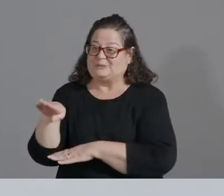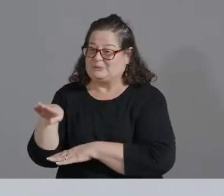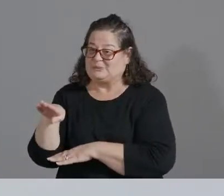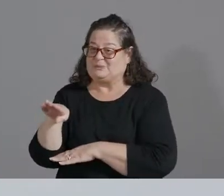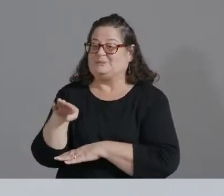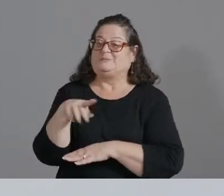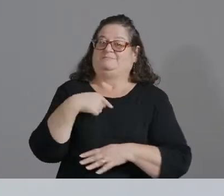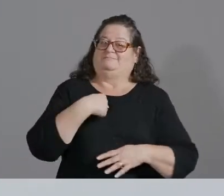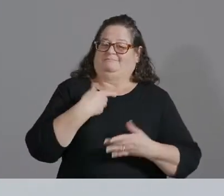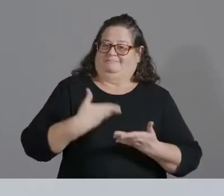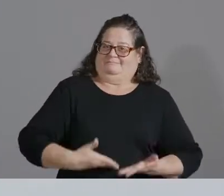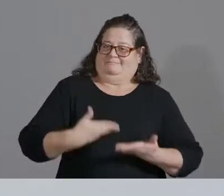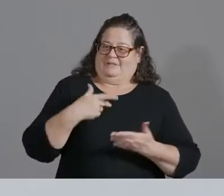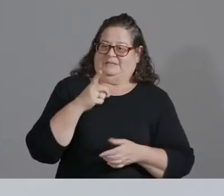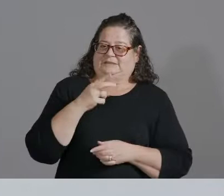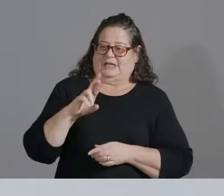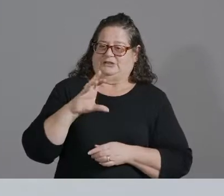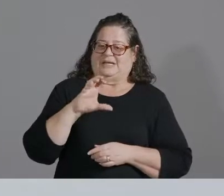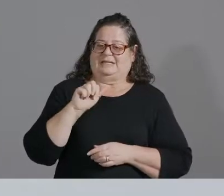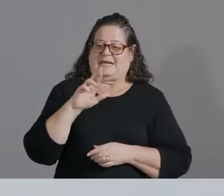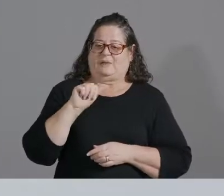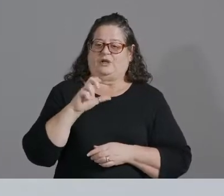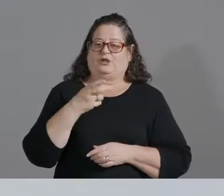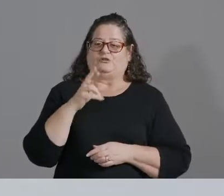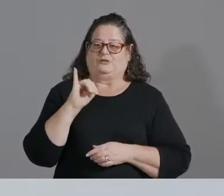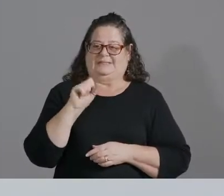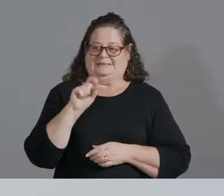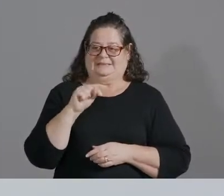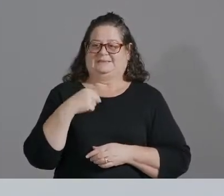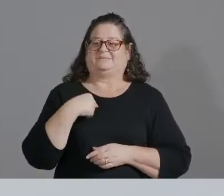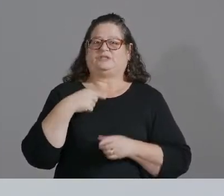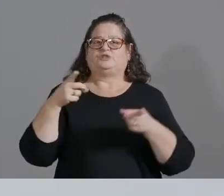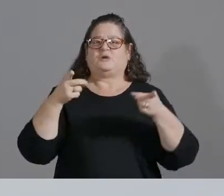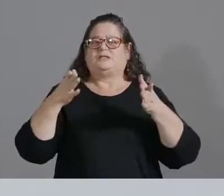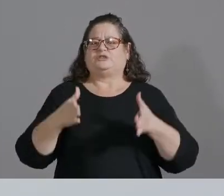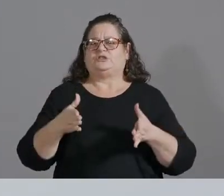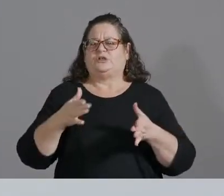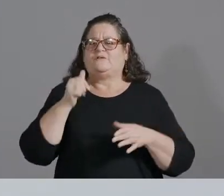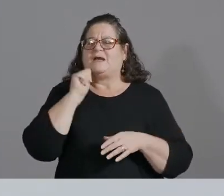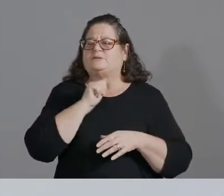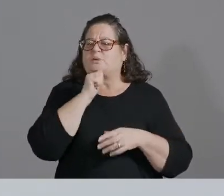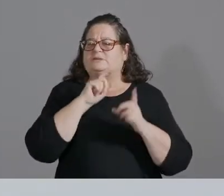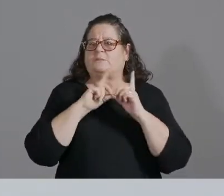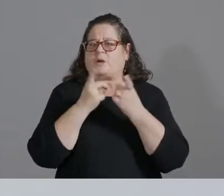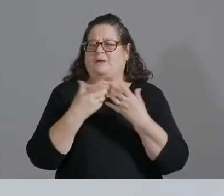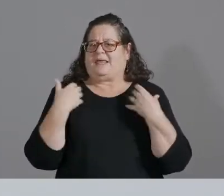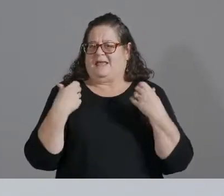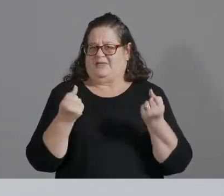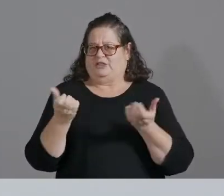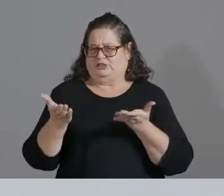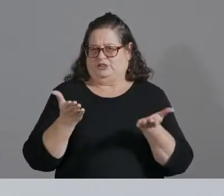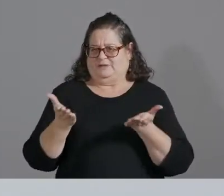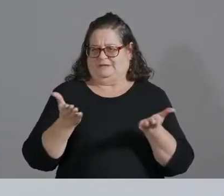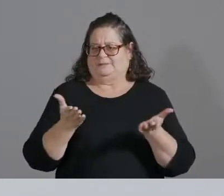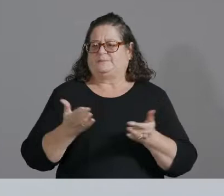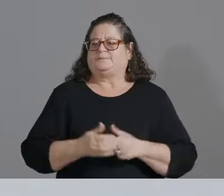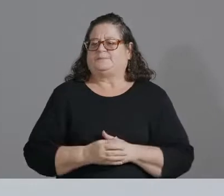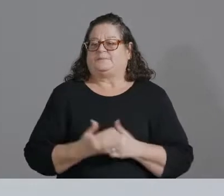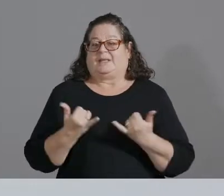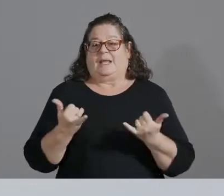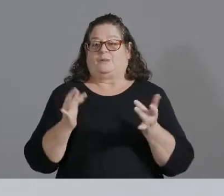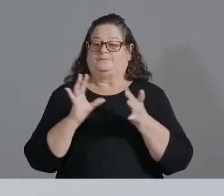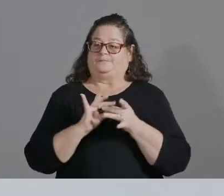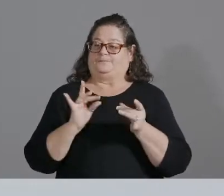Dr. Cara Christ, the Director of the Arizona Department of Health Services. I'm going to go through some of the current data and where we are on